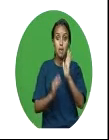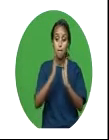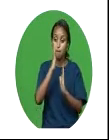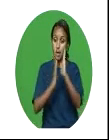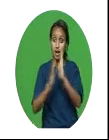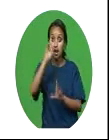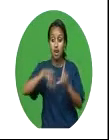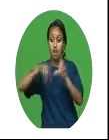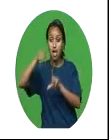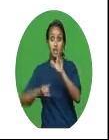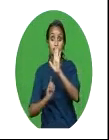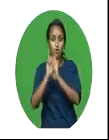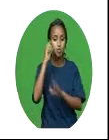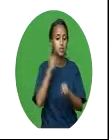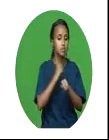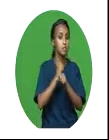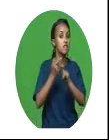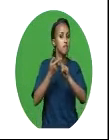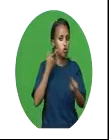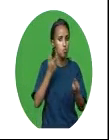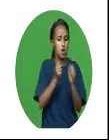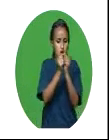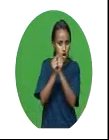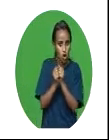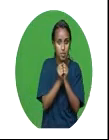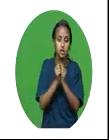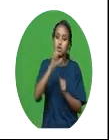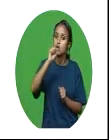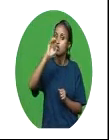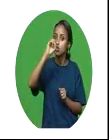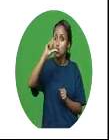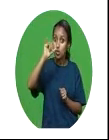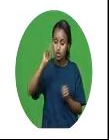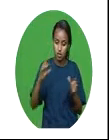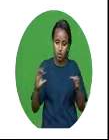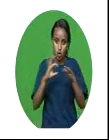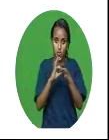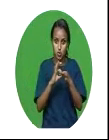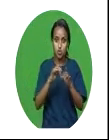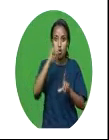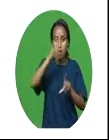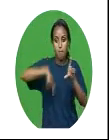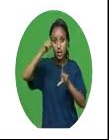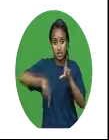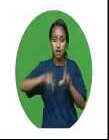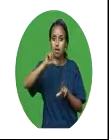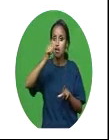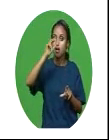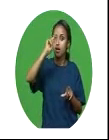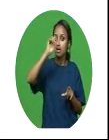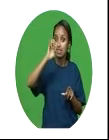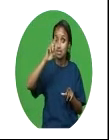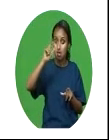Parallel line developments are made from common solids that are composed of parallel lateral edges